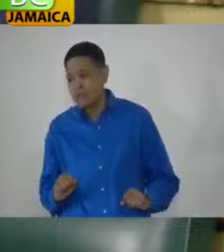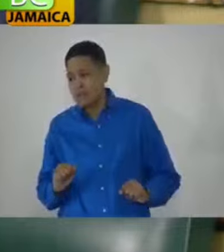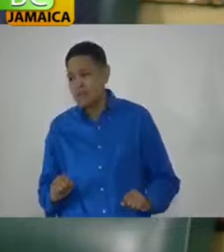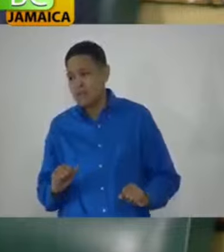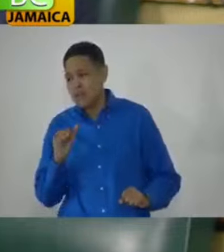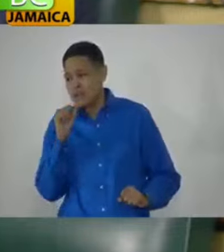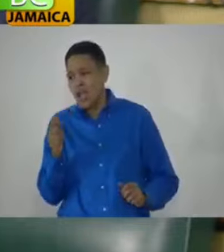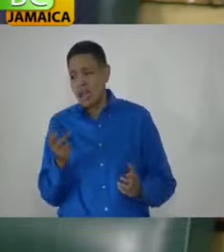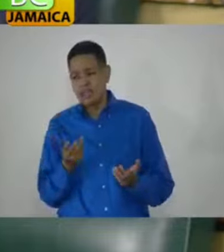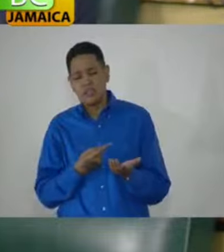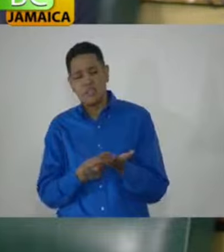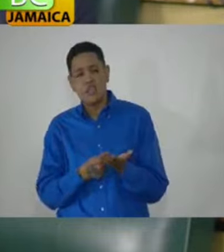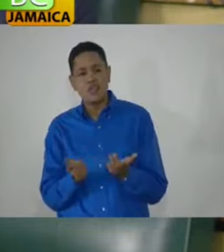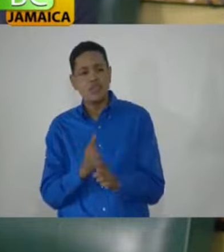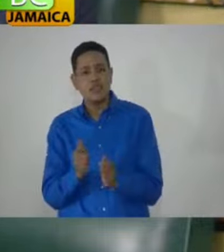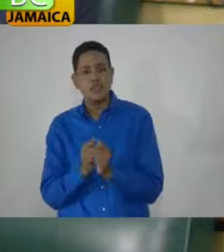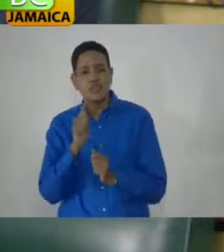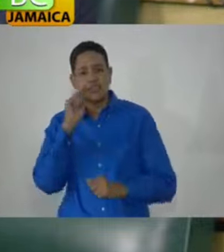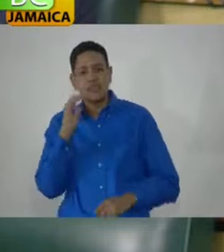talking.